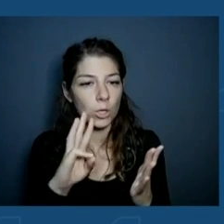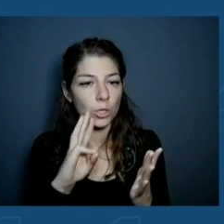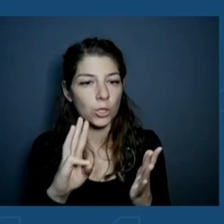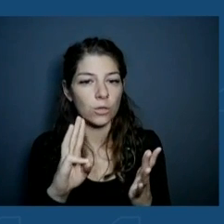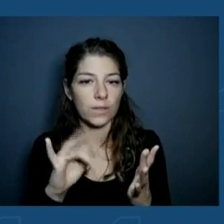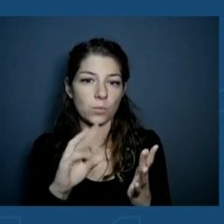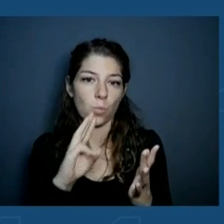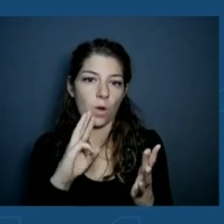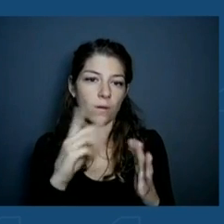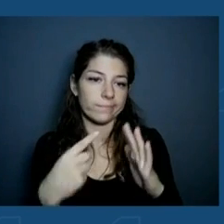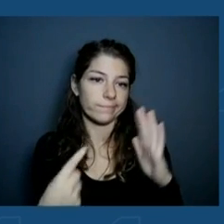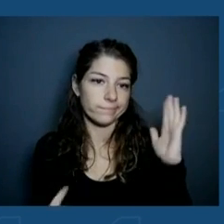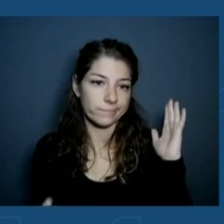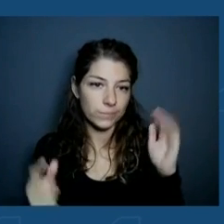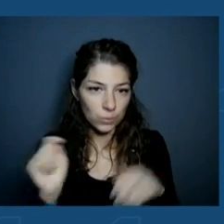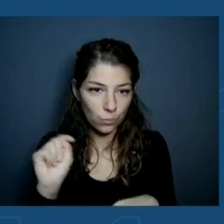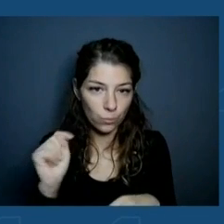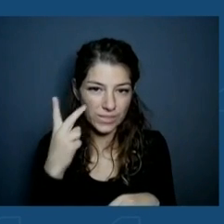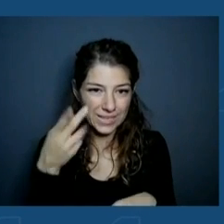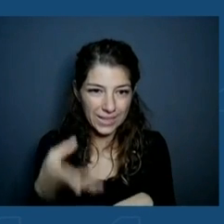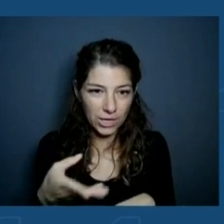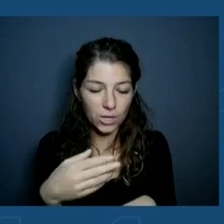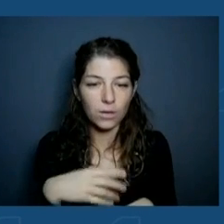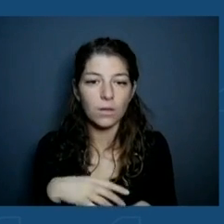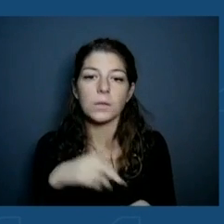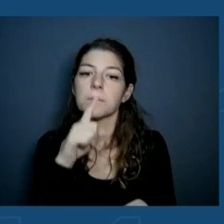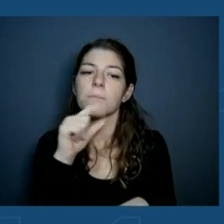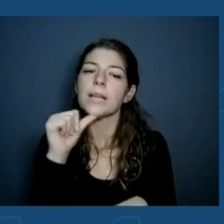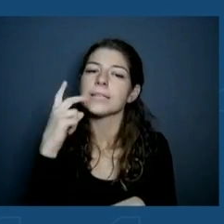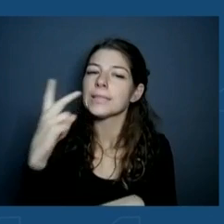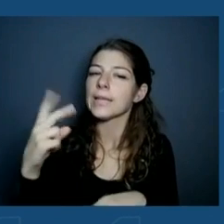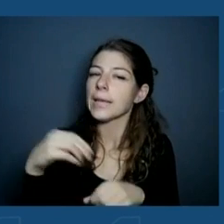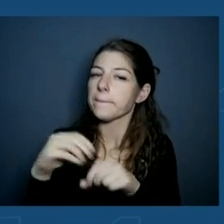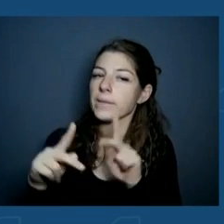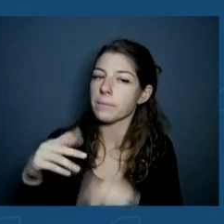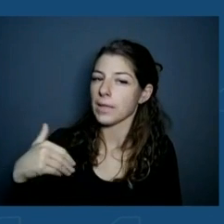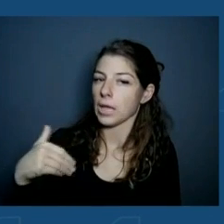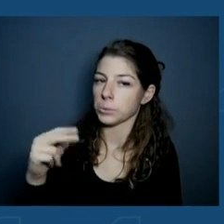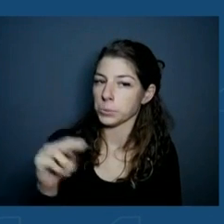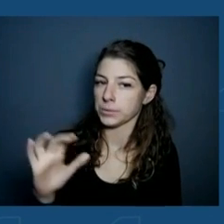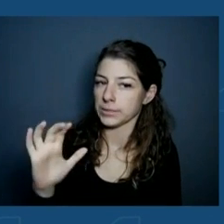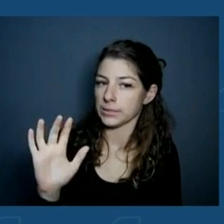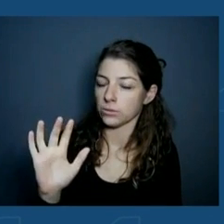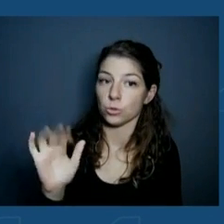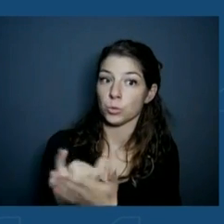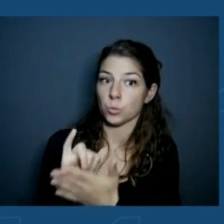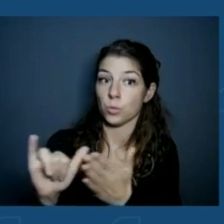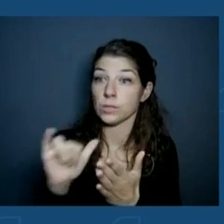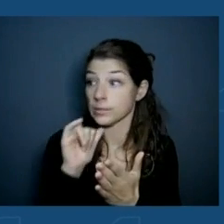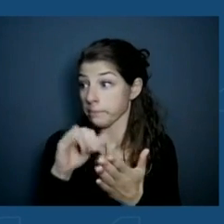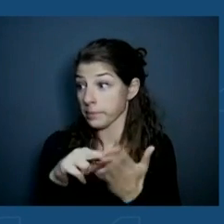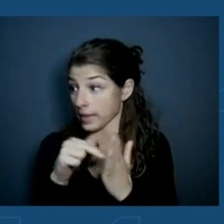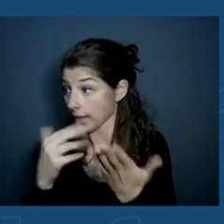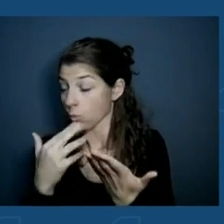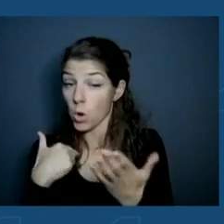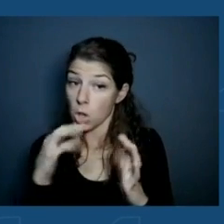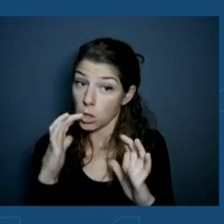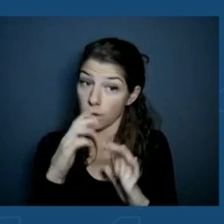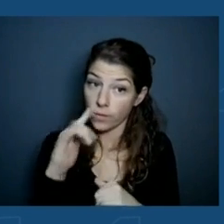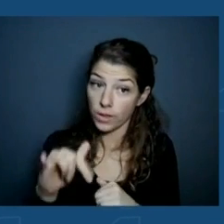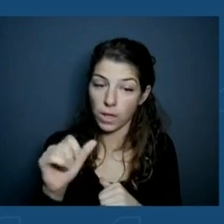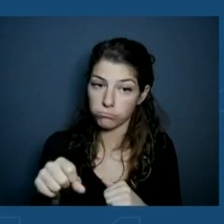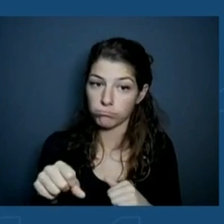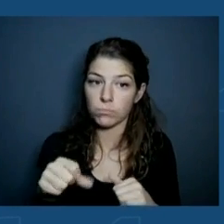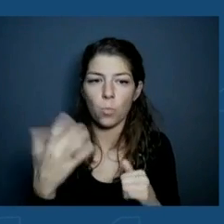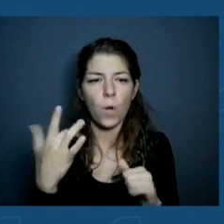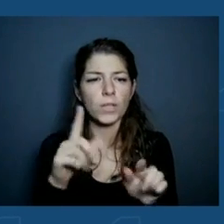down a toilet, so we've seen it there. We haven't seen it in people yet in New York. Doesn't mean it's not here, but we're looking for it. Why do we do surveillance? We